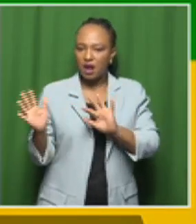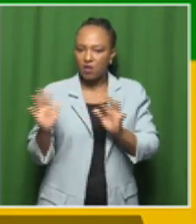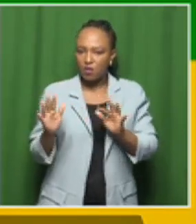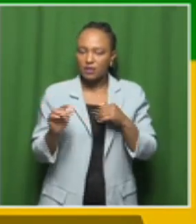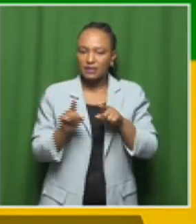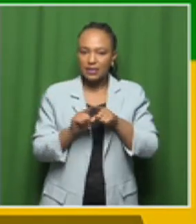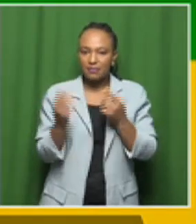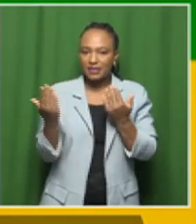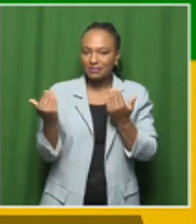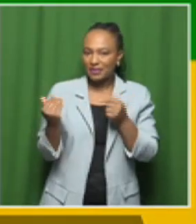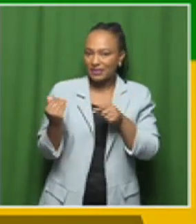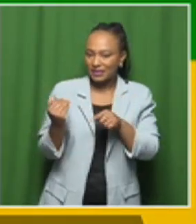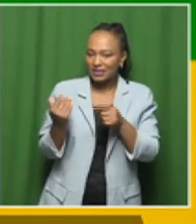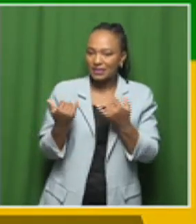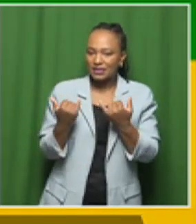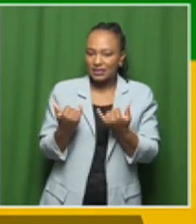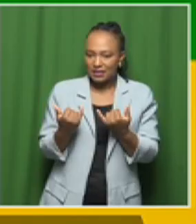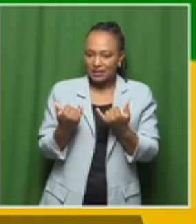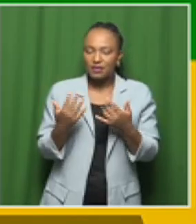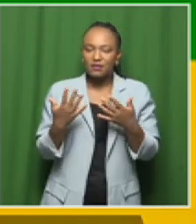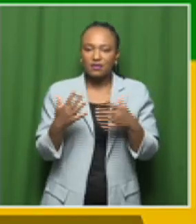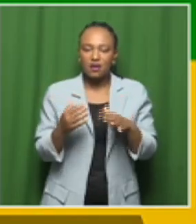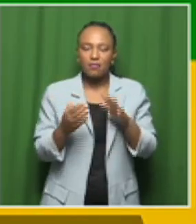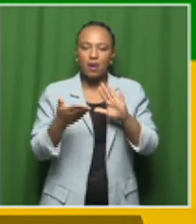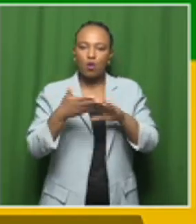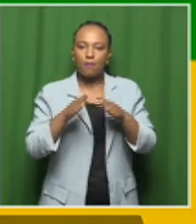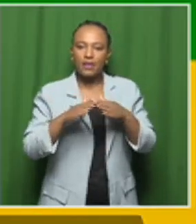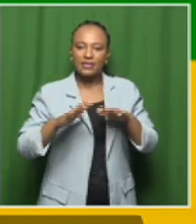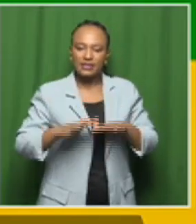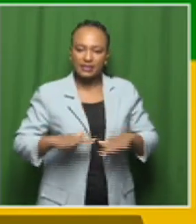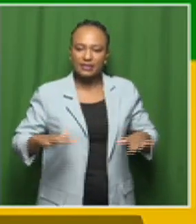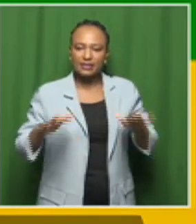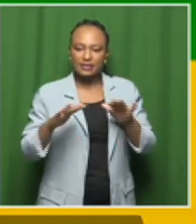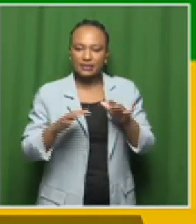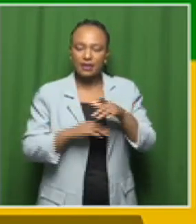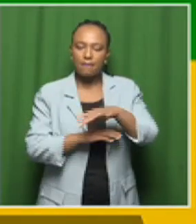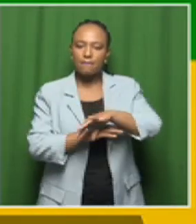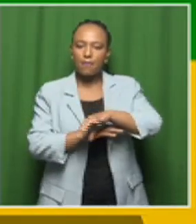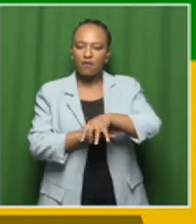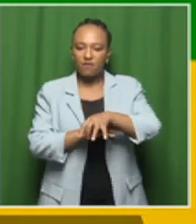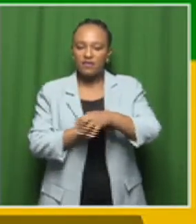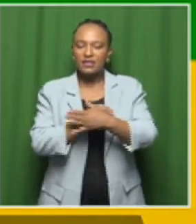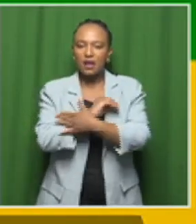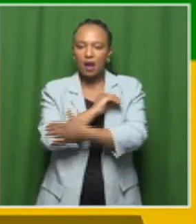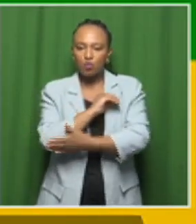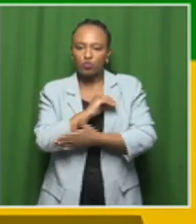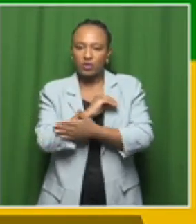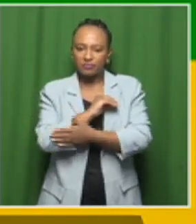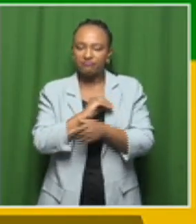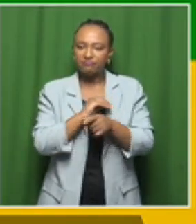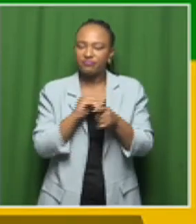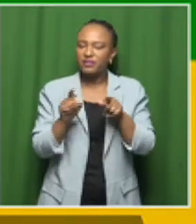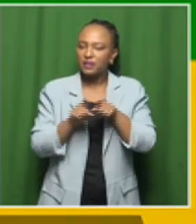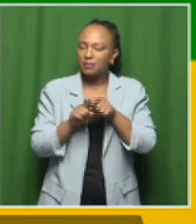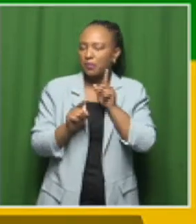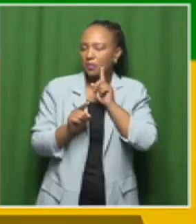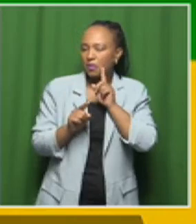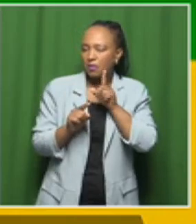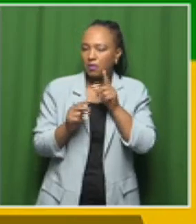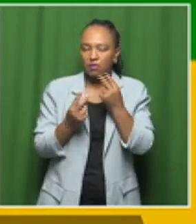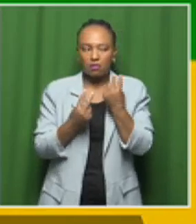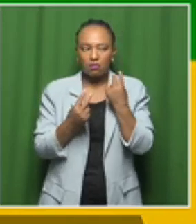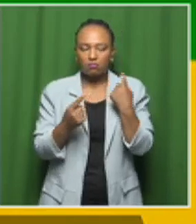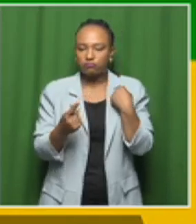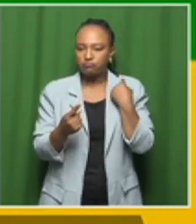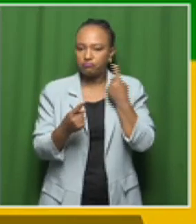issues that's being faced by the community, the provinces, but also the country at large. Again, we're also going to be looking back, perhaps to where it